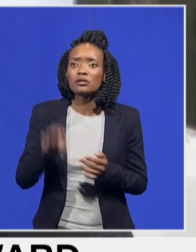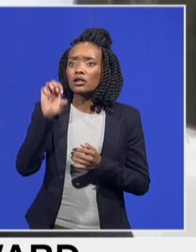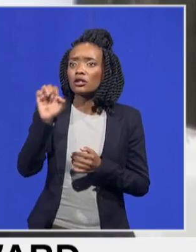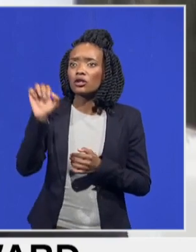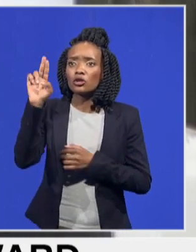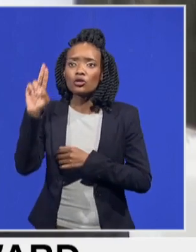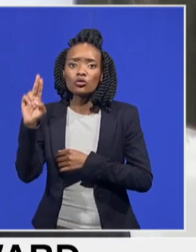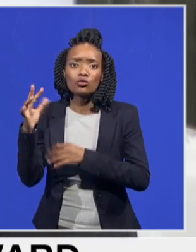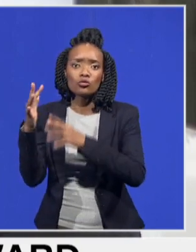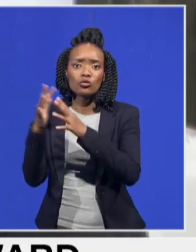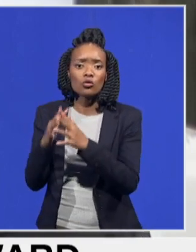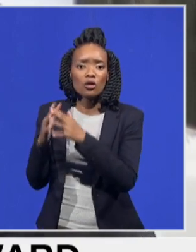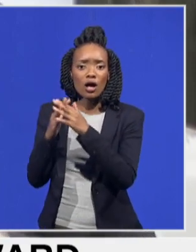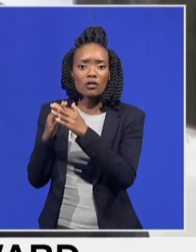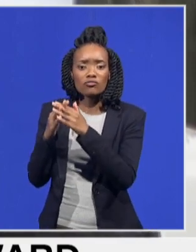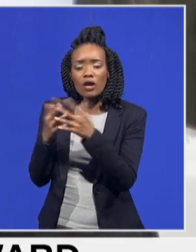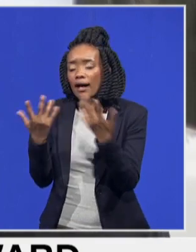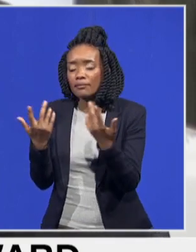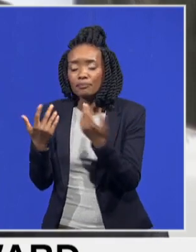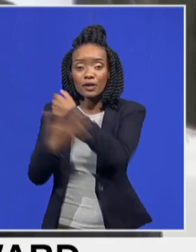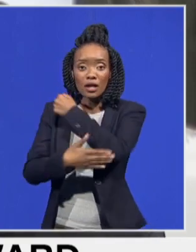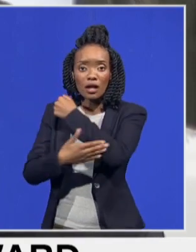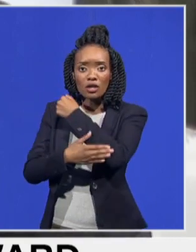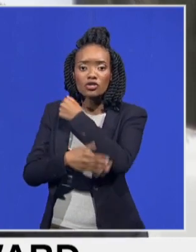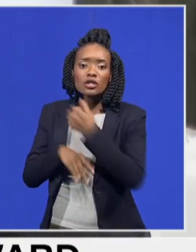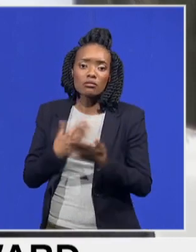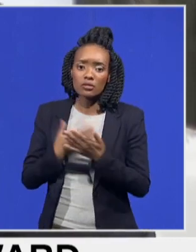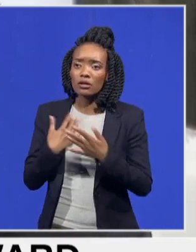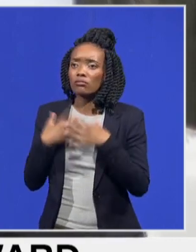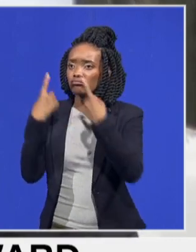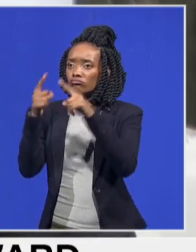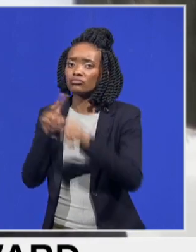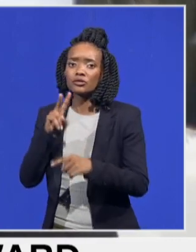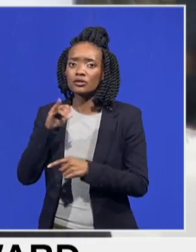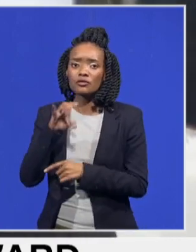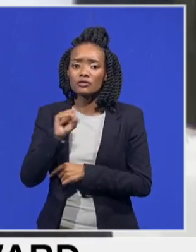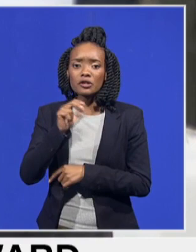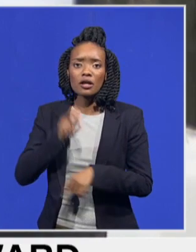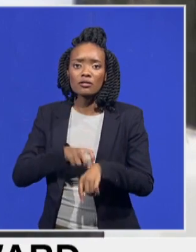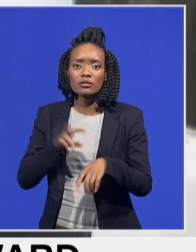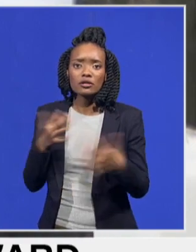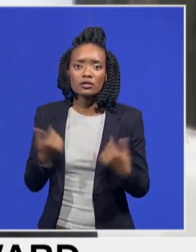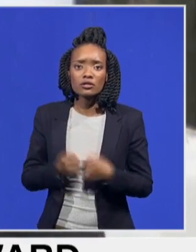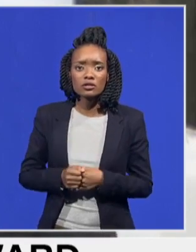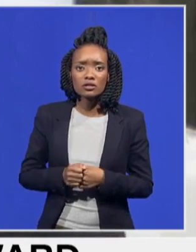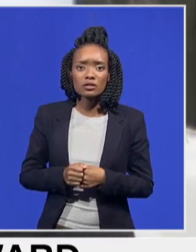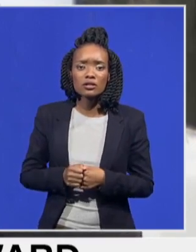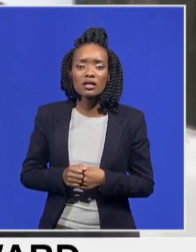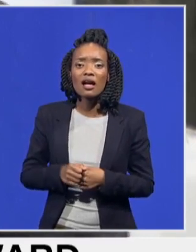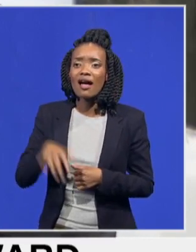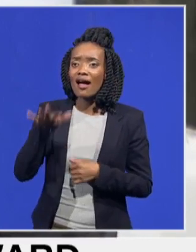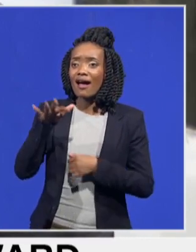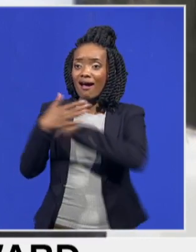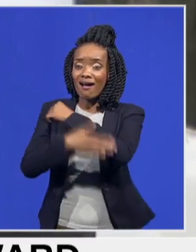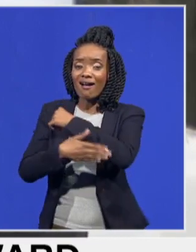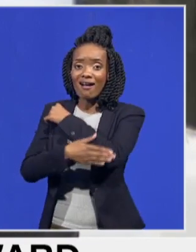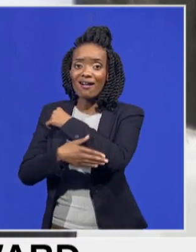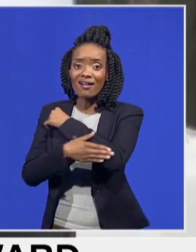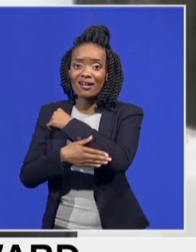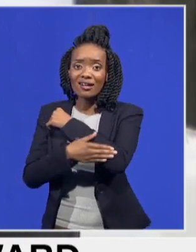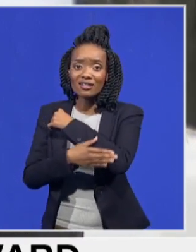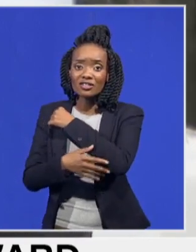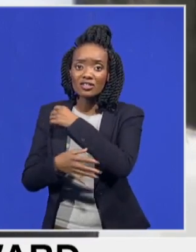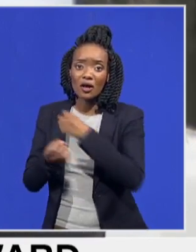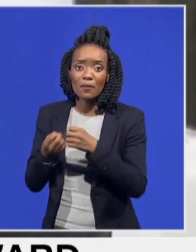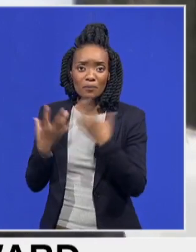visa. We don't need. And totally more than 150 countries or area grant Taiwanese